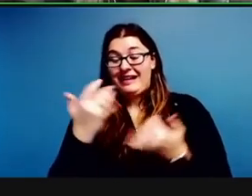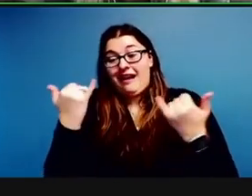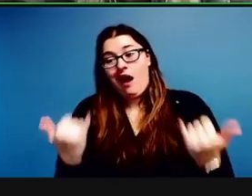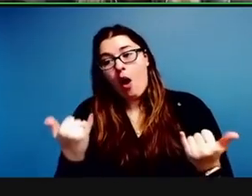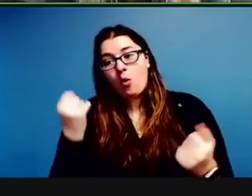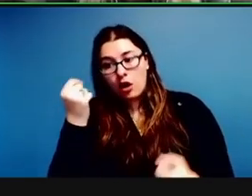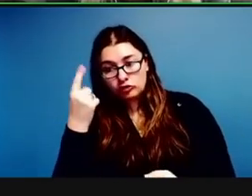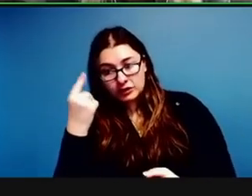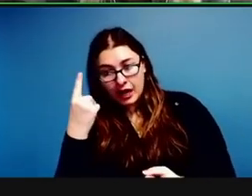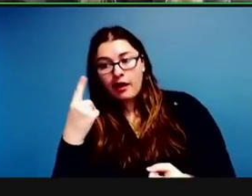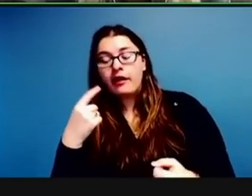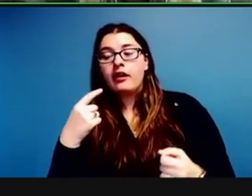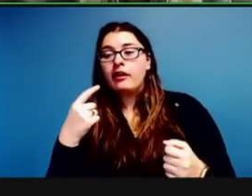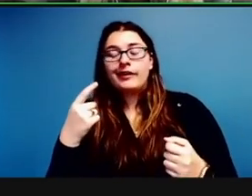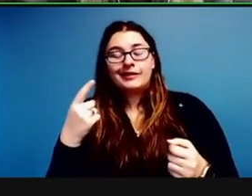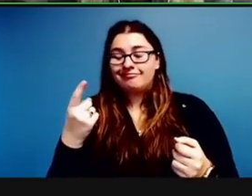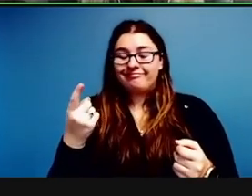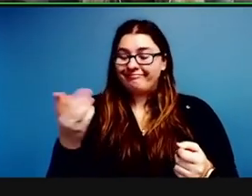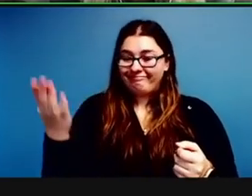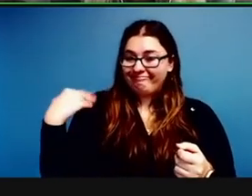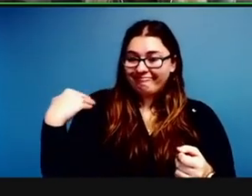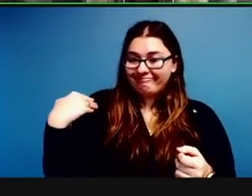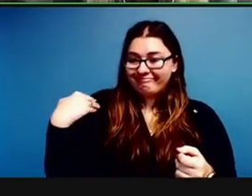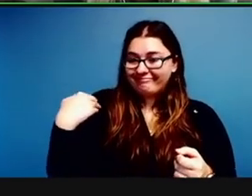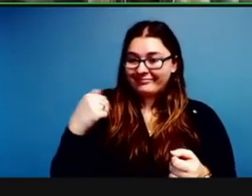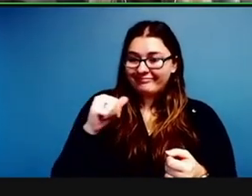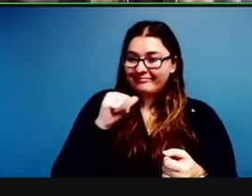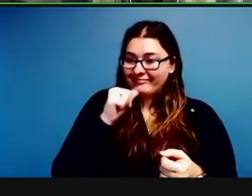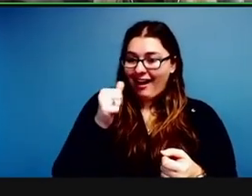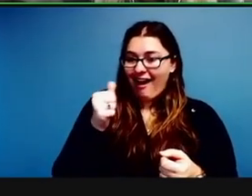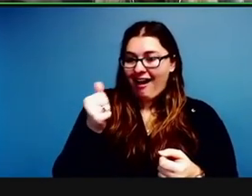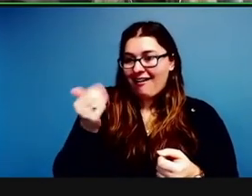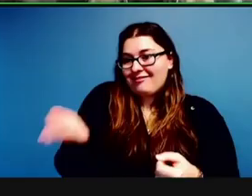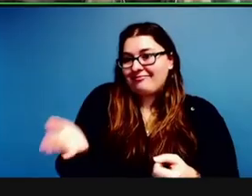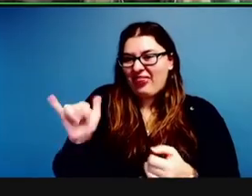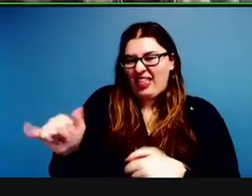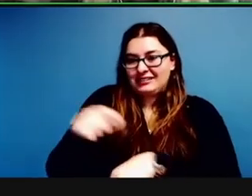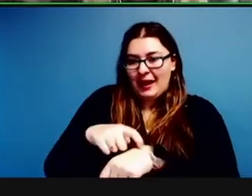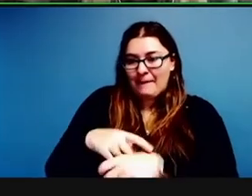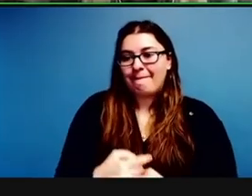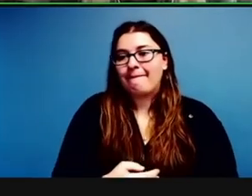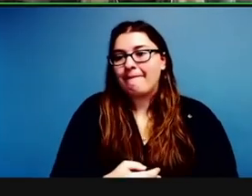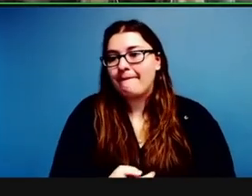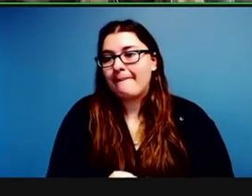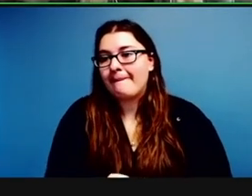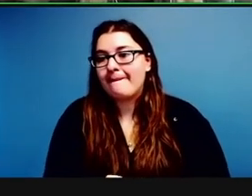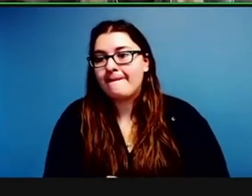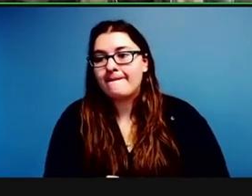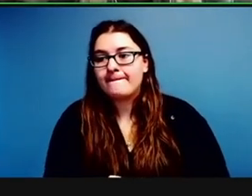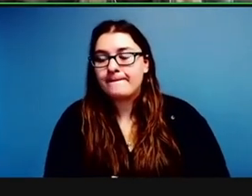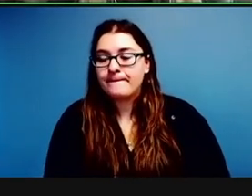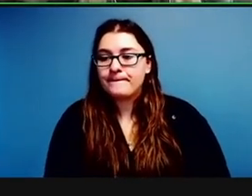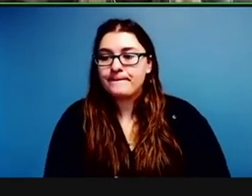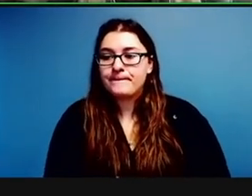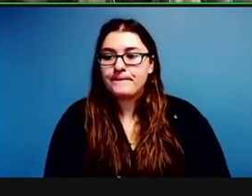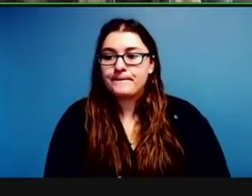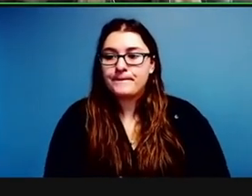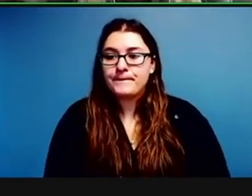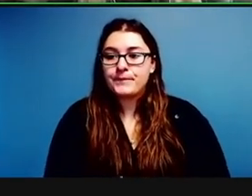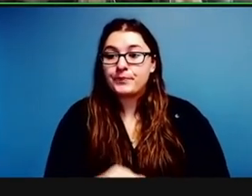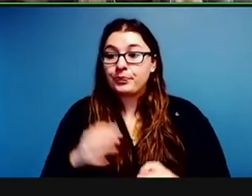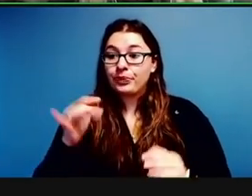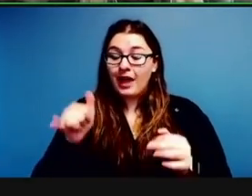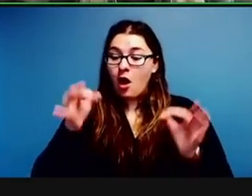now did not exist at the time of the Rowley decision. And the